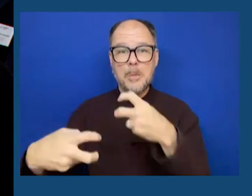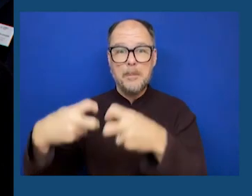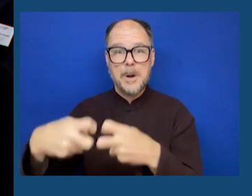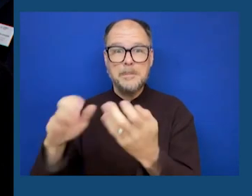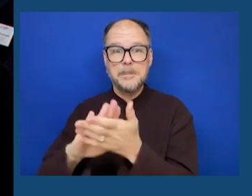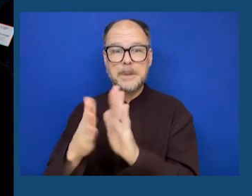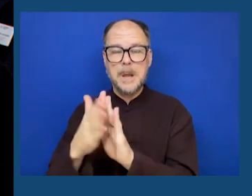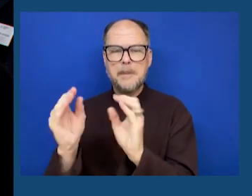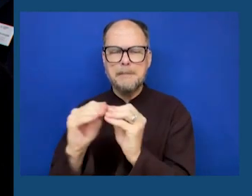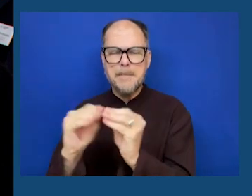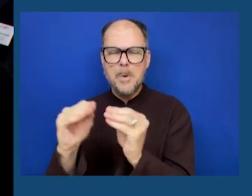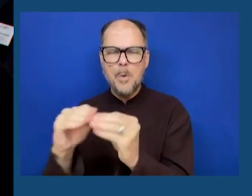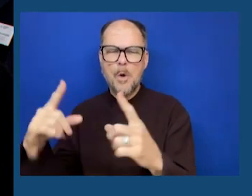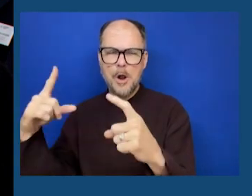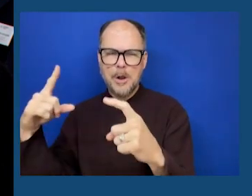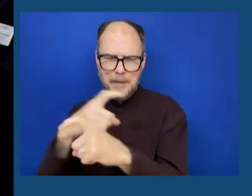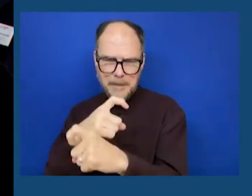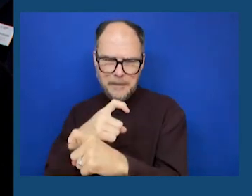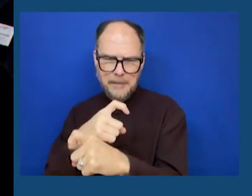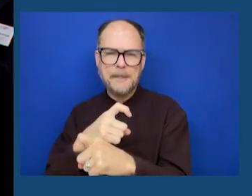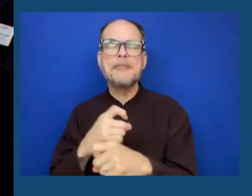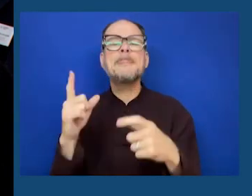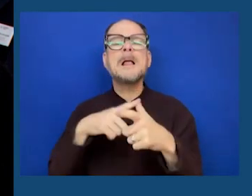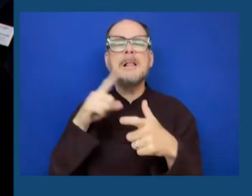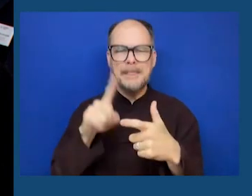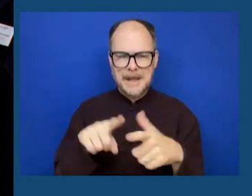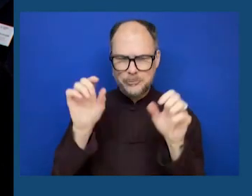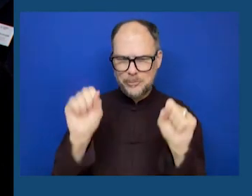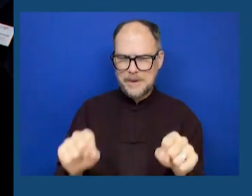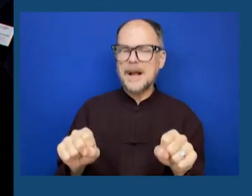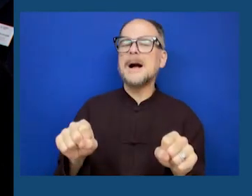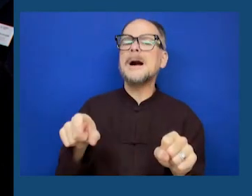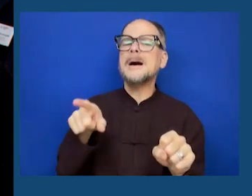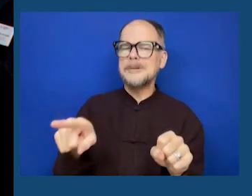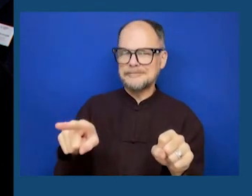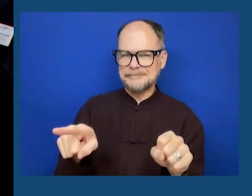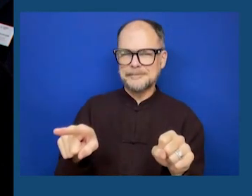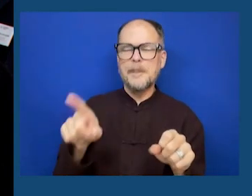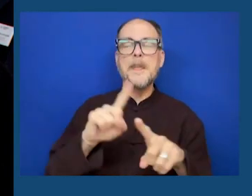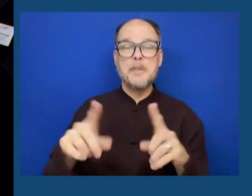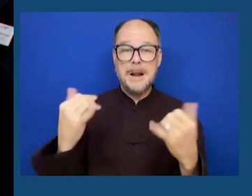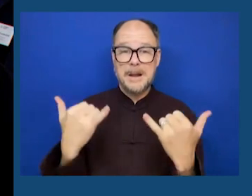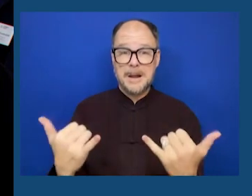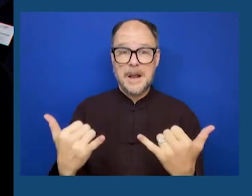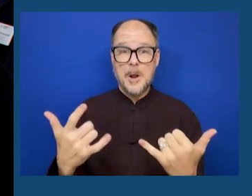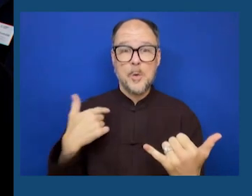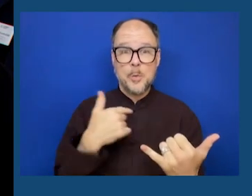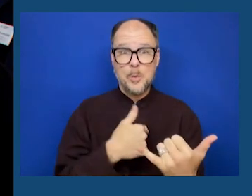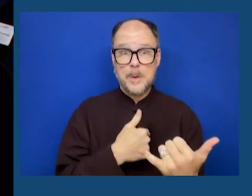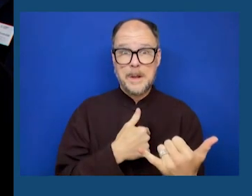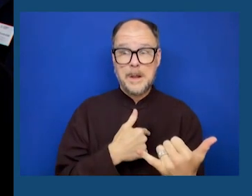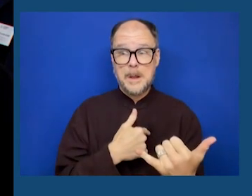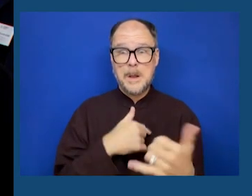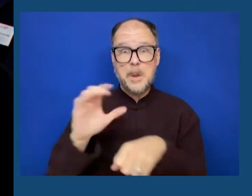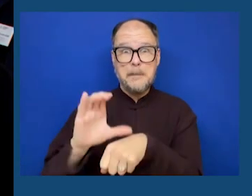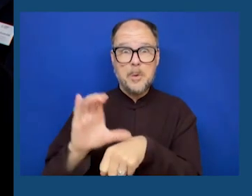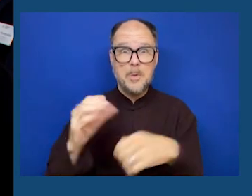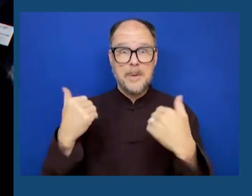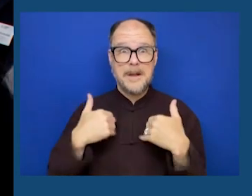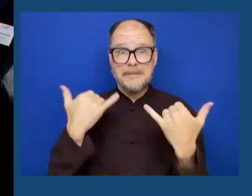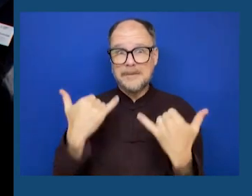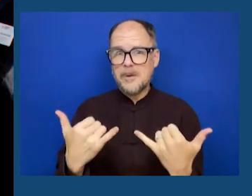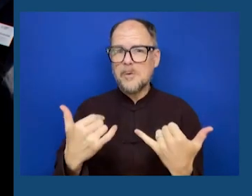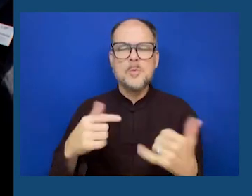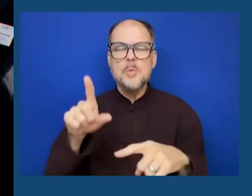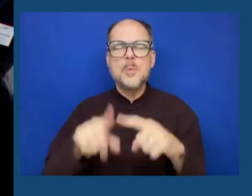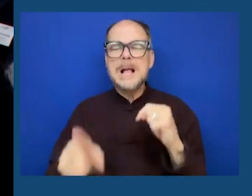sizes, then you see sort of emergence of behavior. But we're at least at the compute that we have now, we can't see, how does that